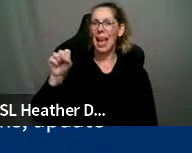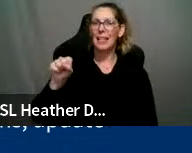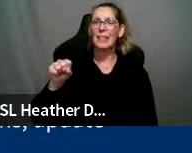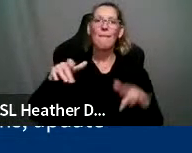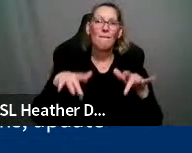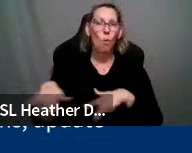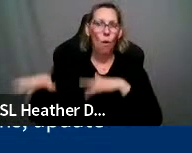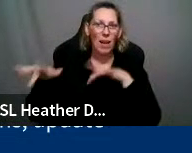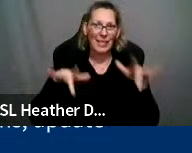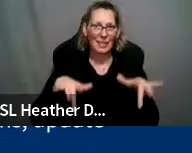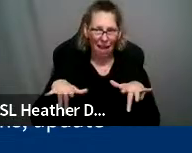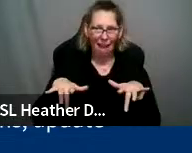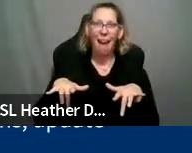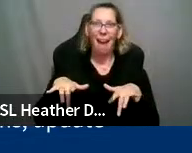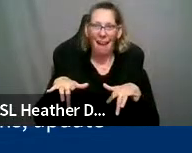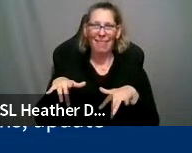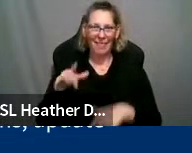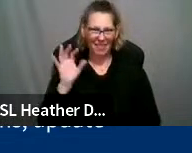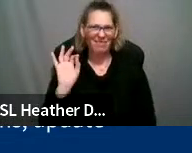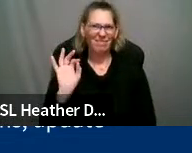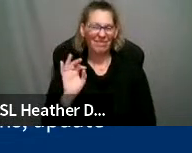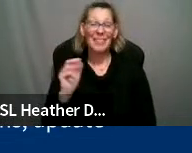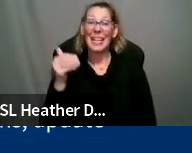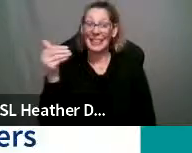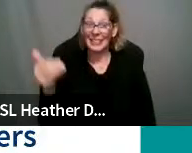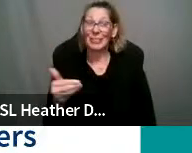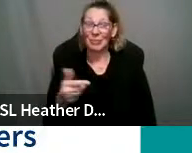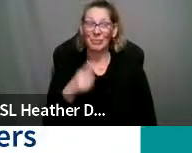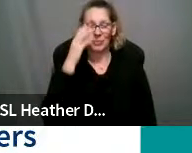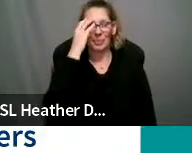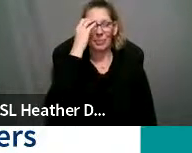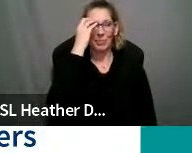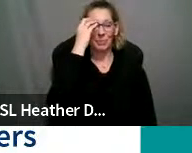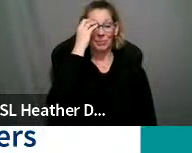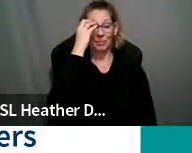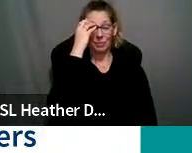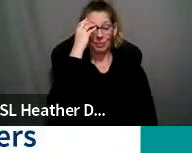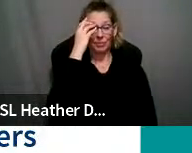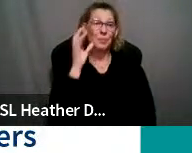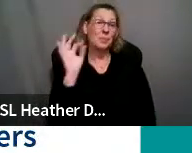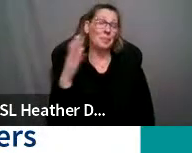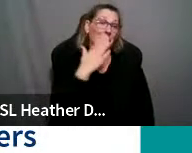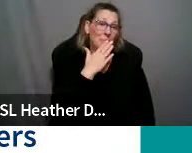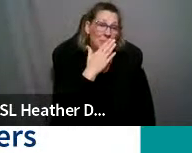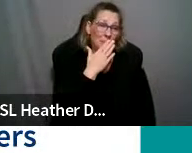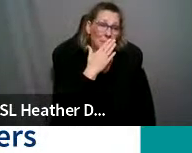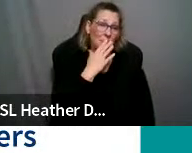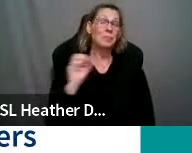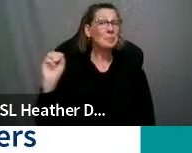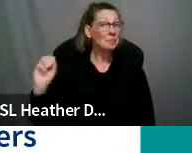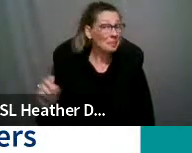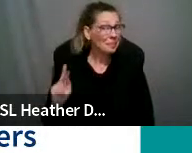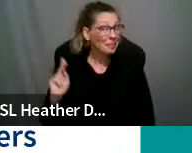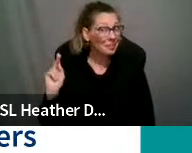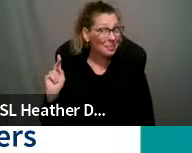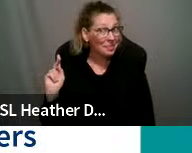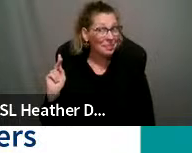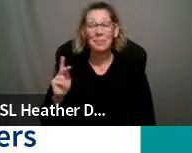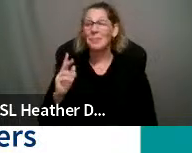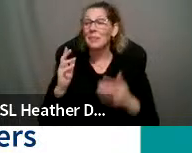line. Wonderful. Can I get the next slide, please? Thank you. Okay,